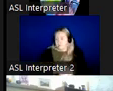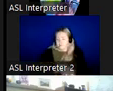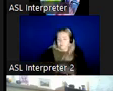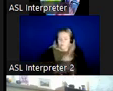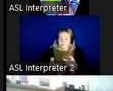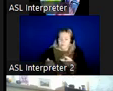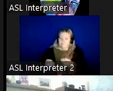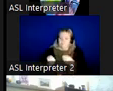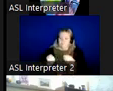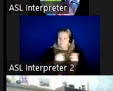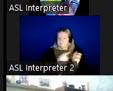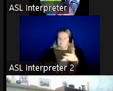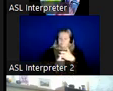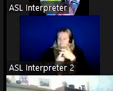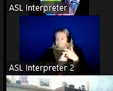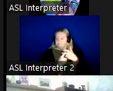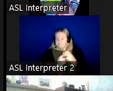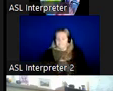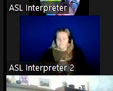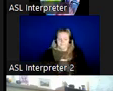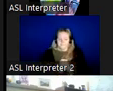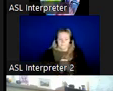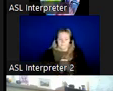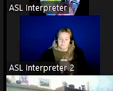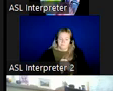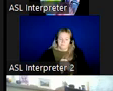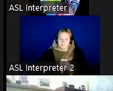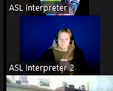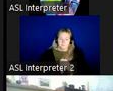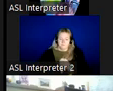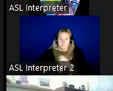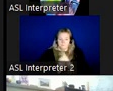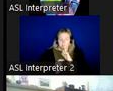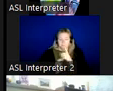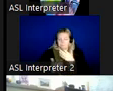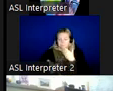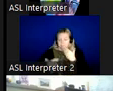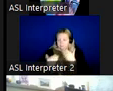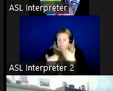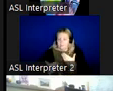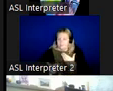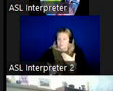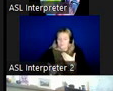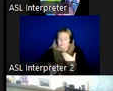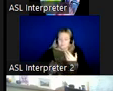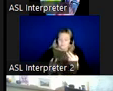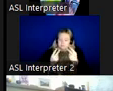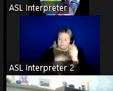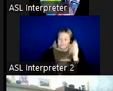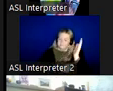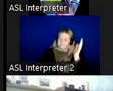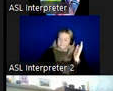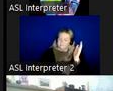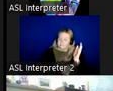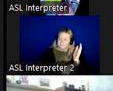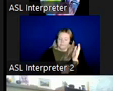So, I really, really thank you for listening to me today. And